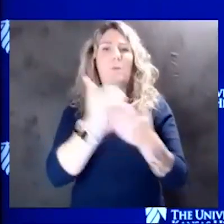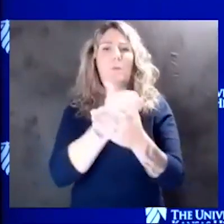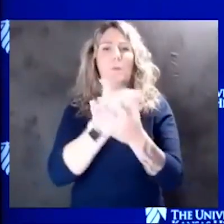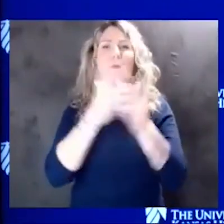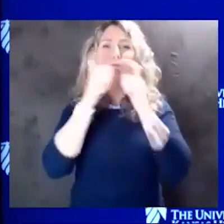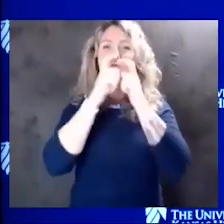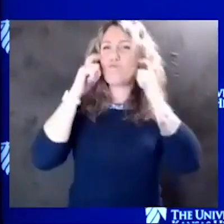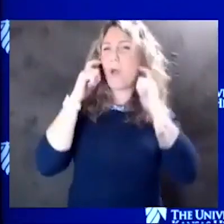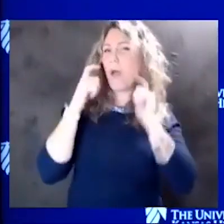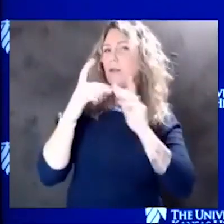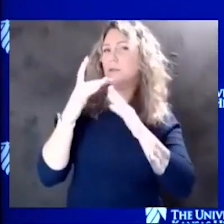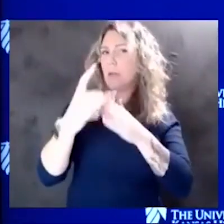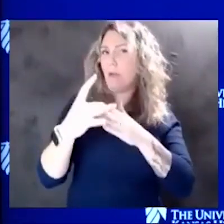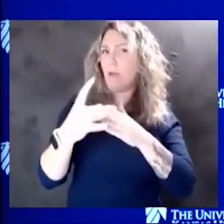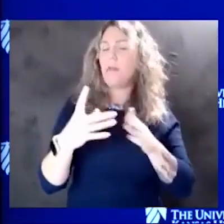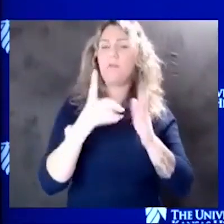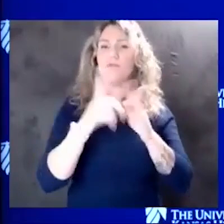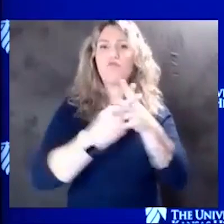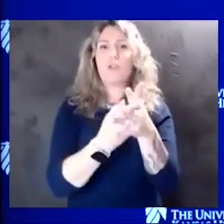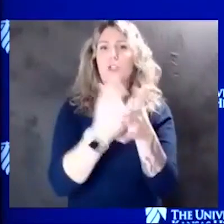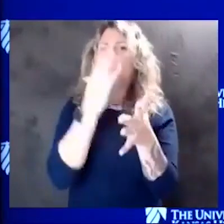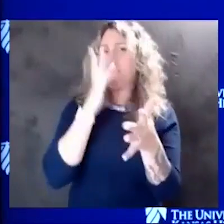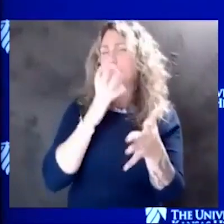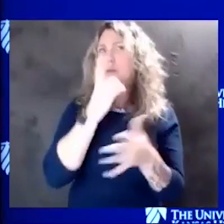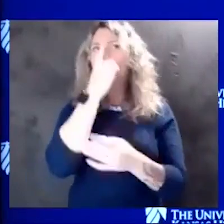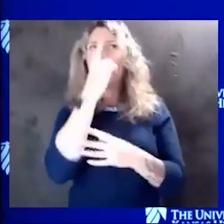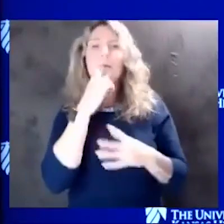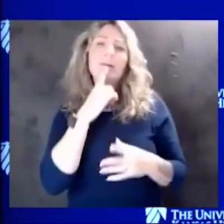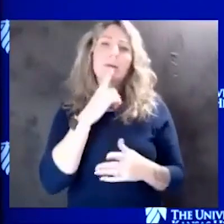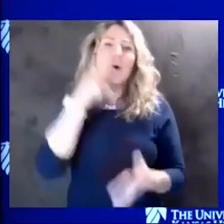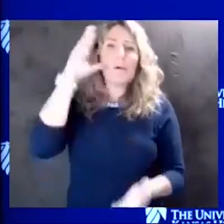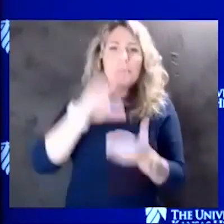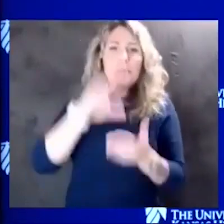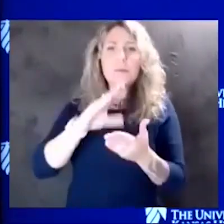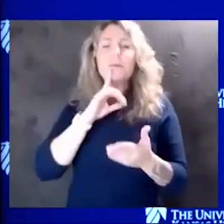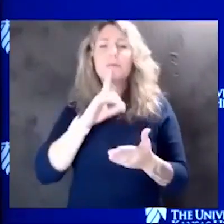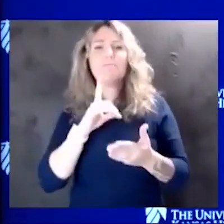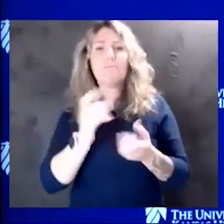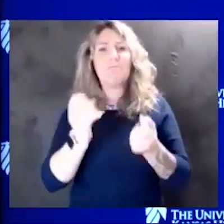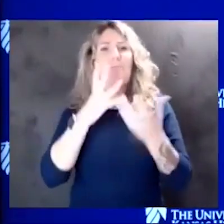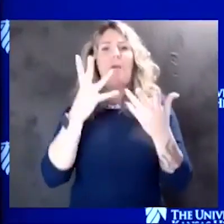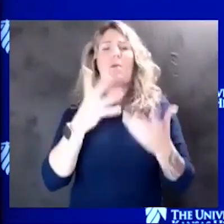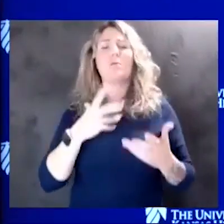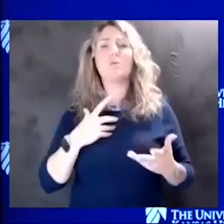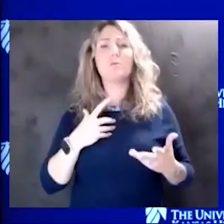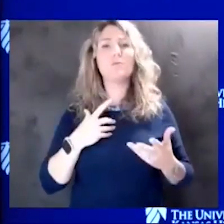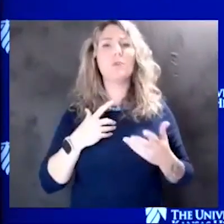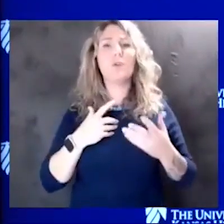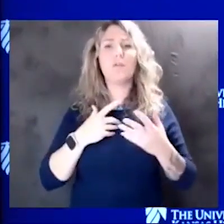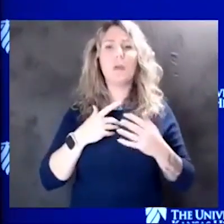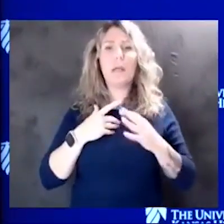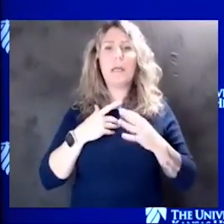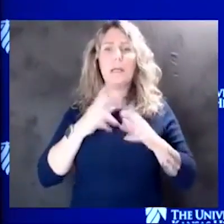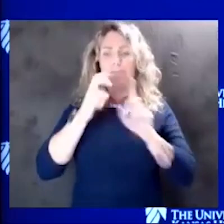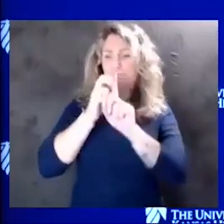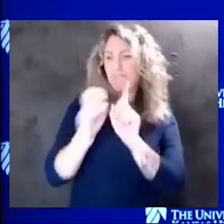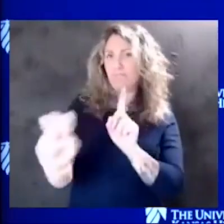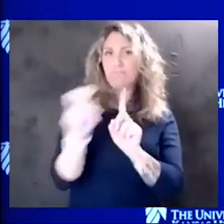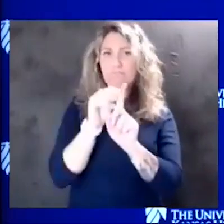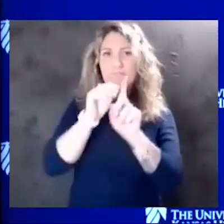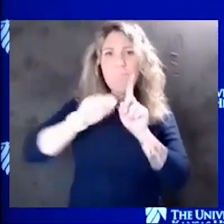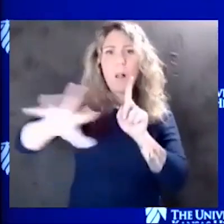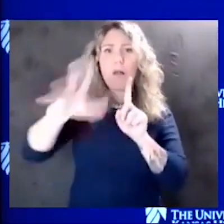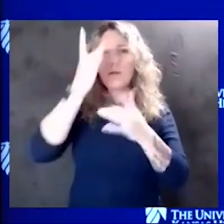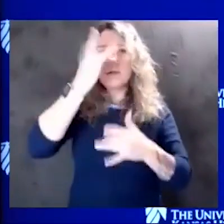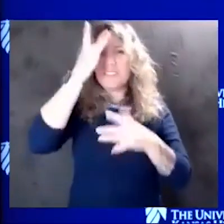originally we thought, yeah, you probably significantly had a lower amount of being able to transmit the disease, but now it looks like it's about the